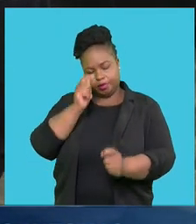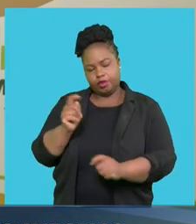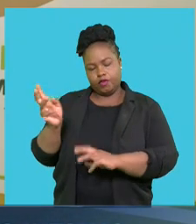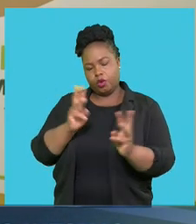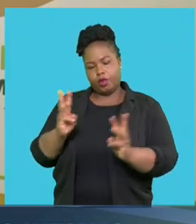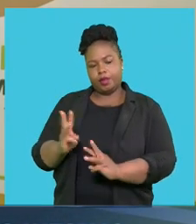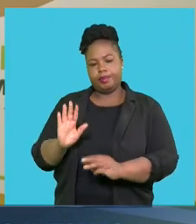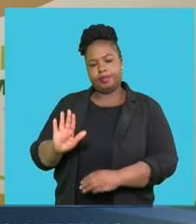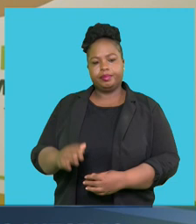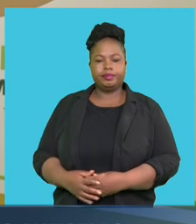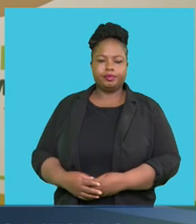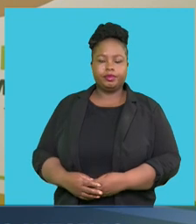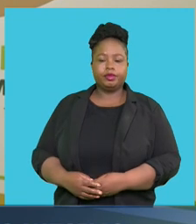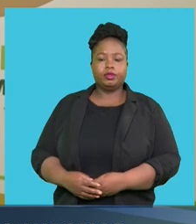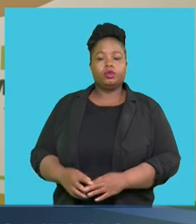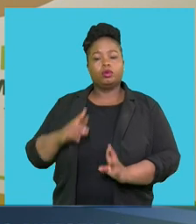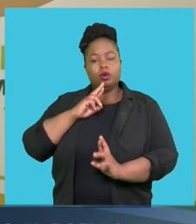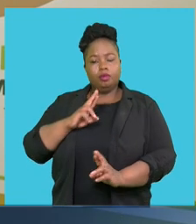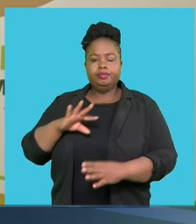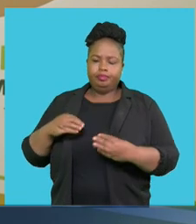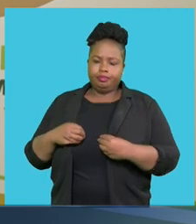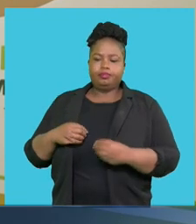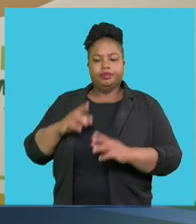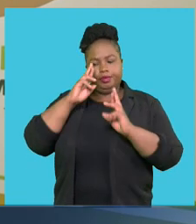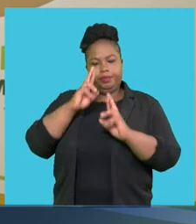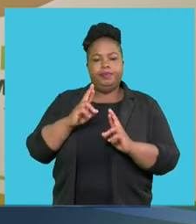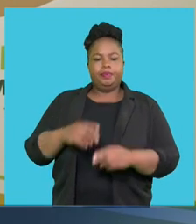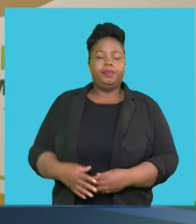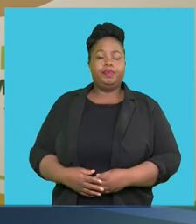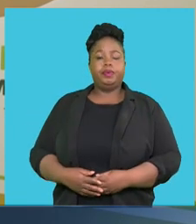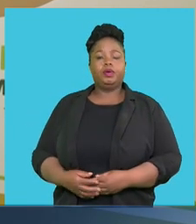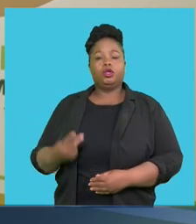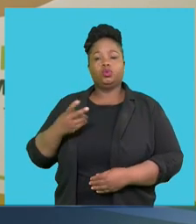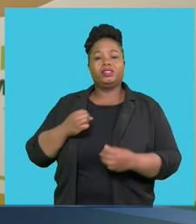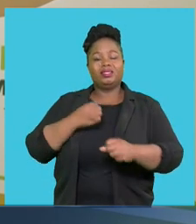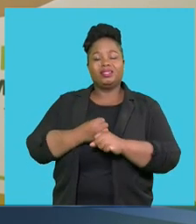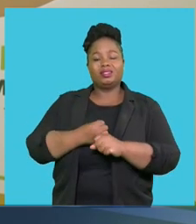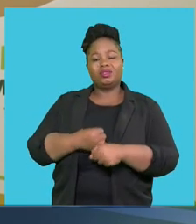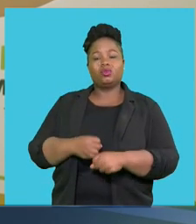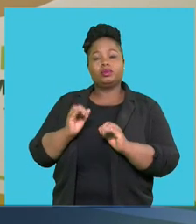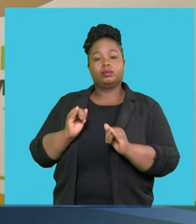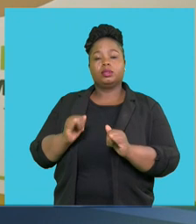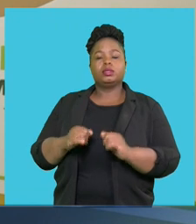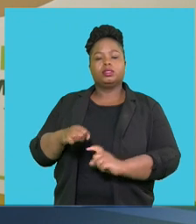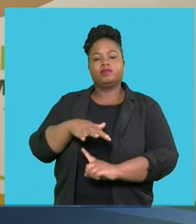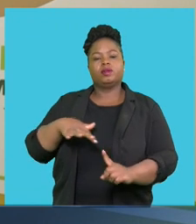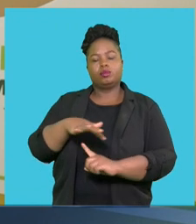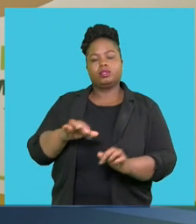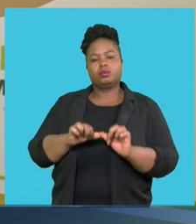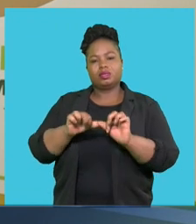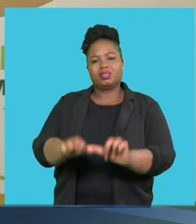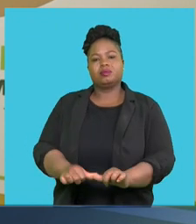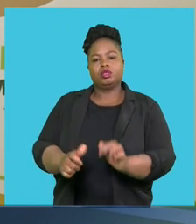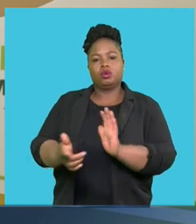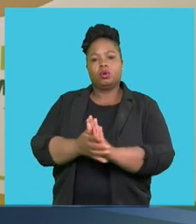The report acknowledges that we have had a two decades of serious environmental law making Of sustainability law making